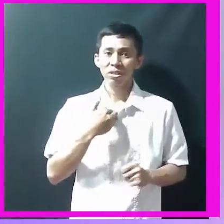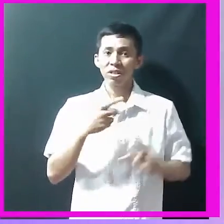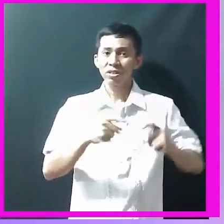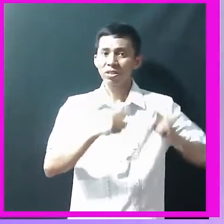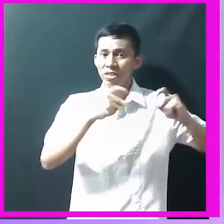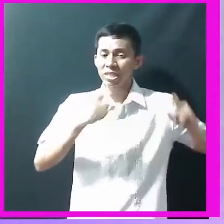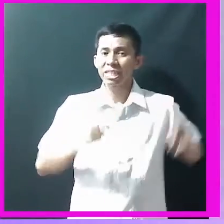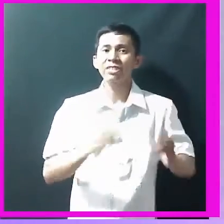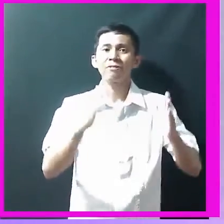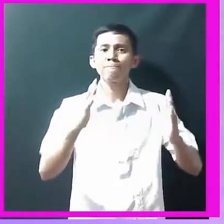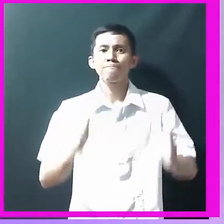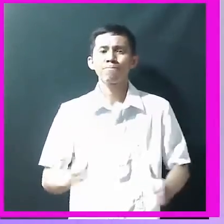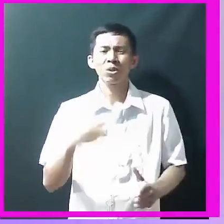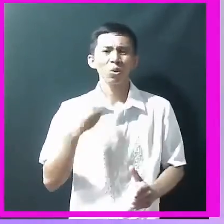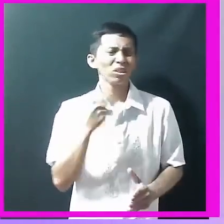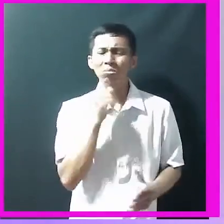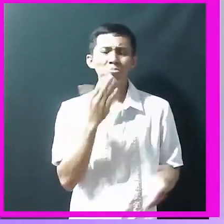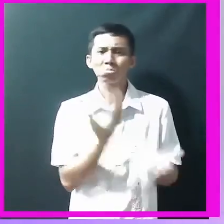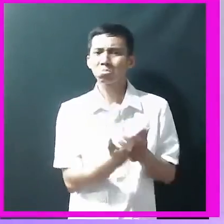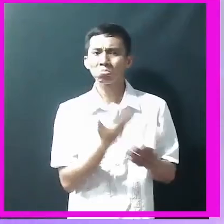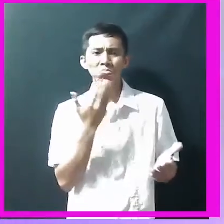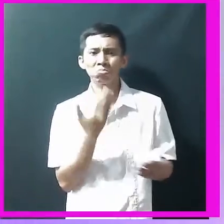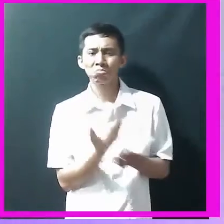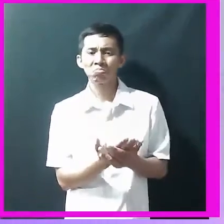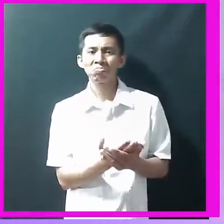sinner. We are not good.